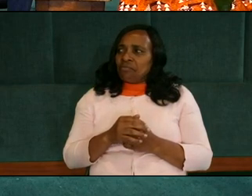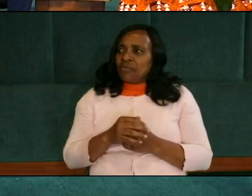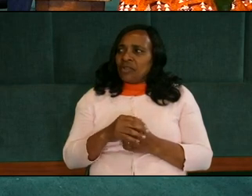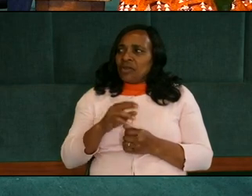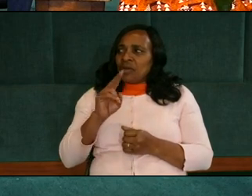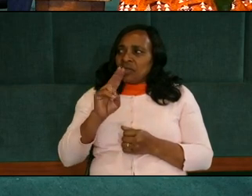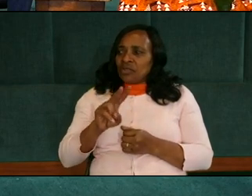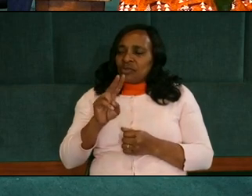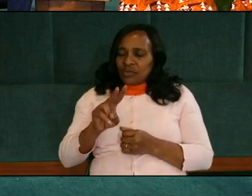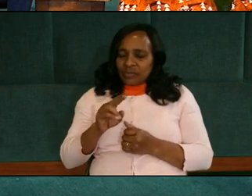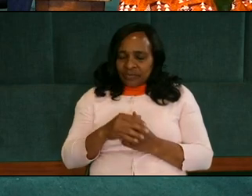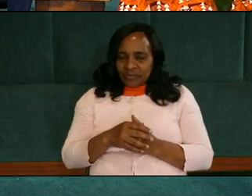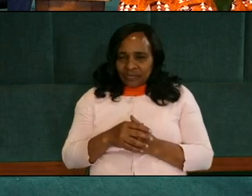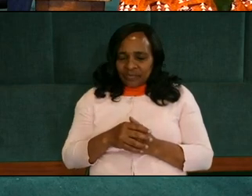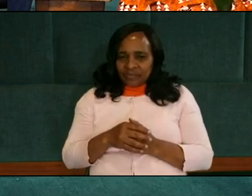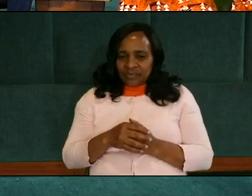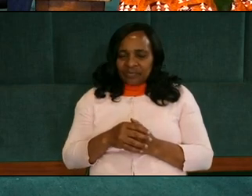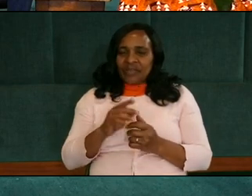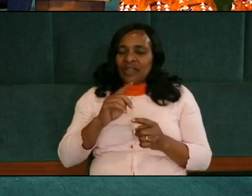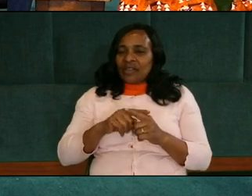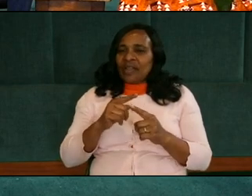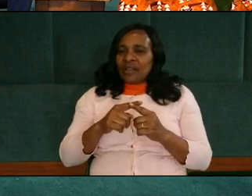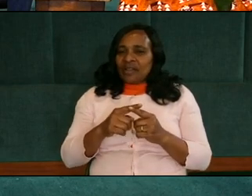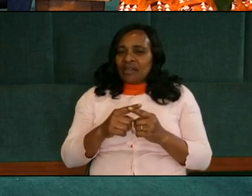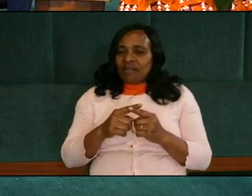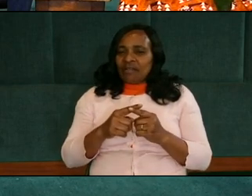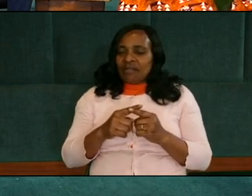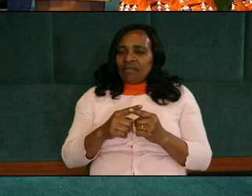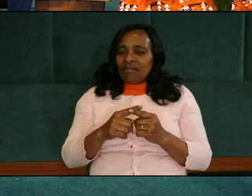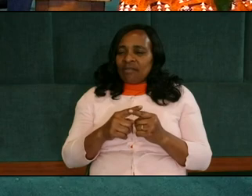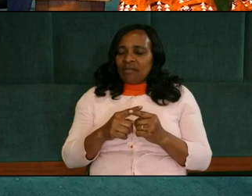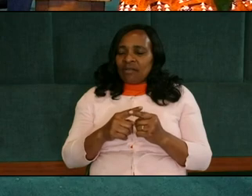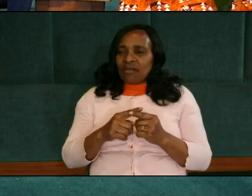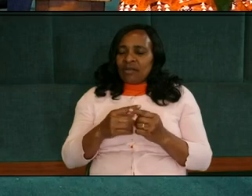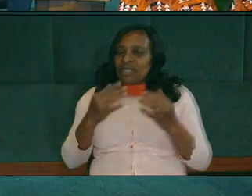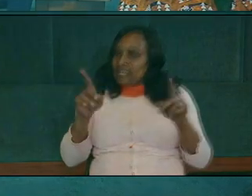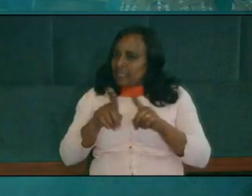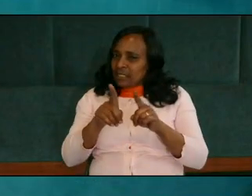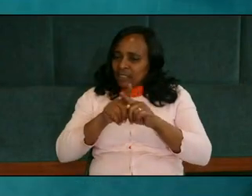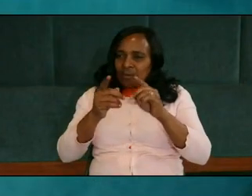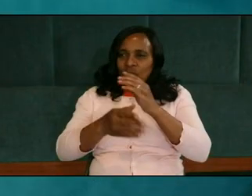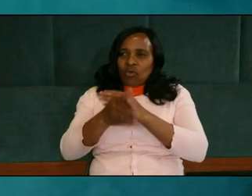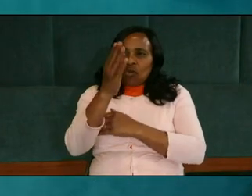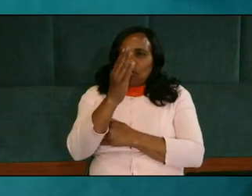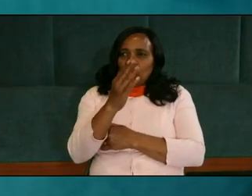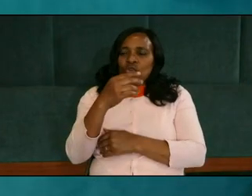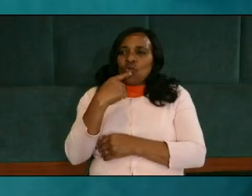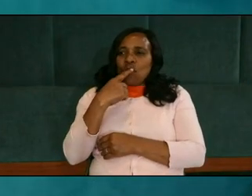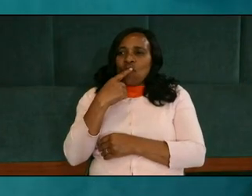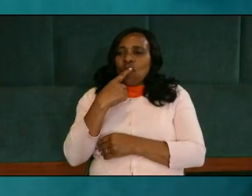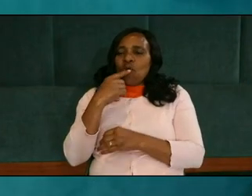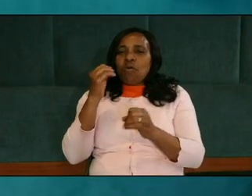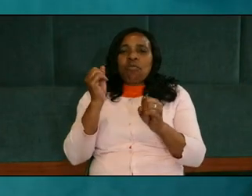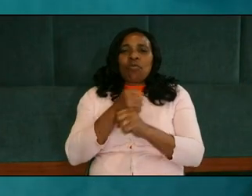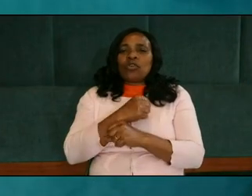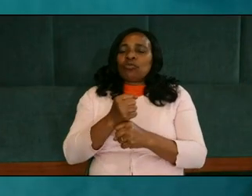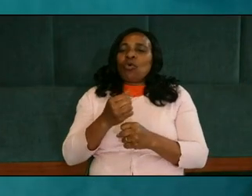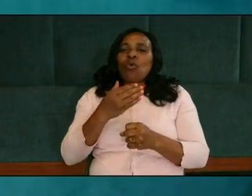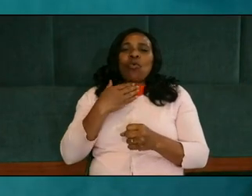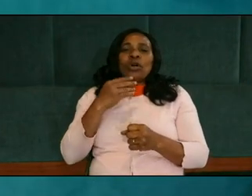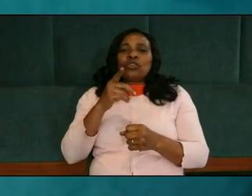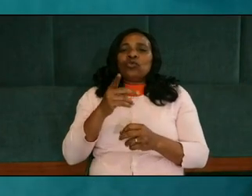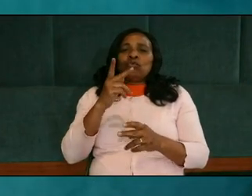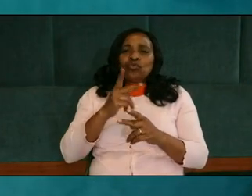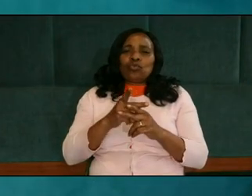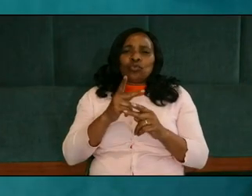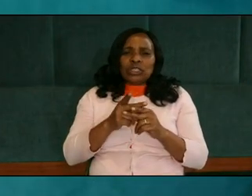Two. Right? And then it's also the same God who doesn't want you to kill.